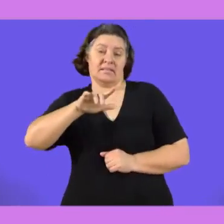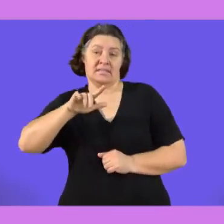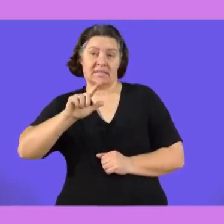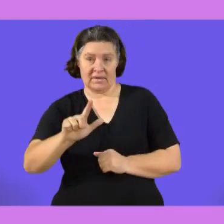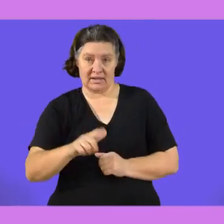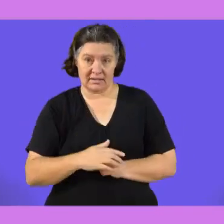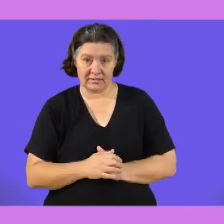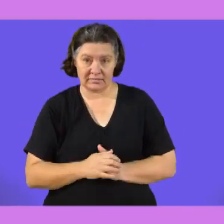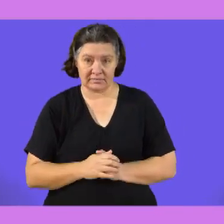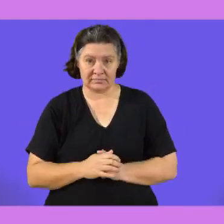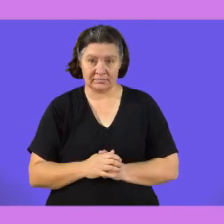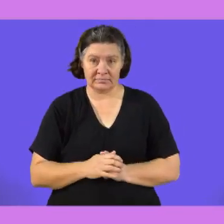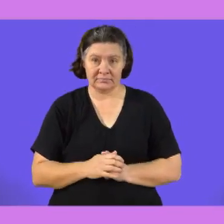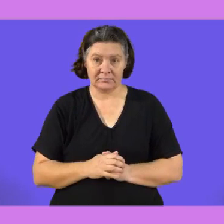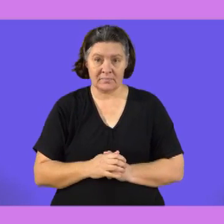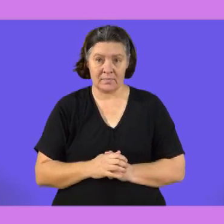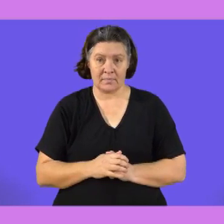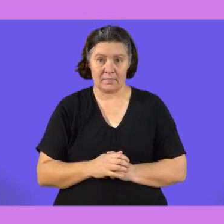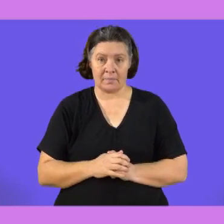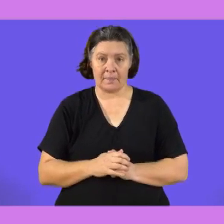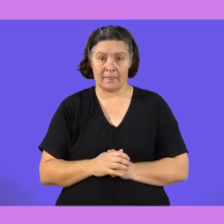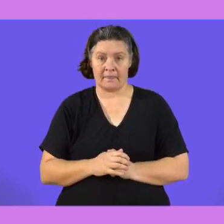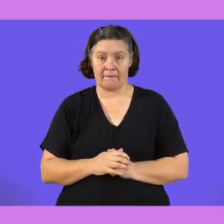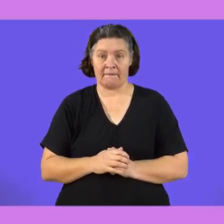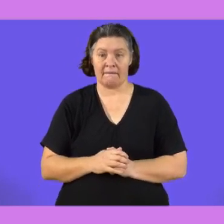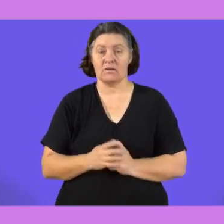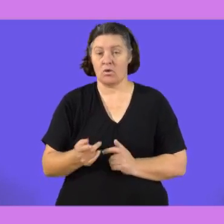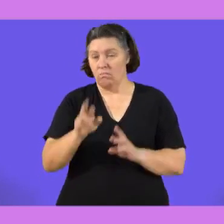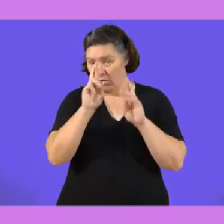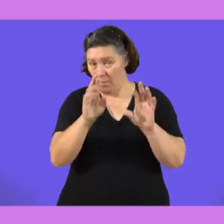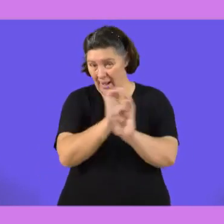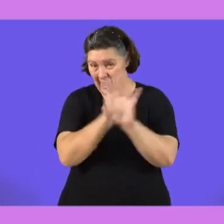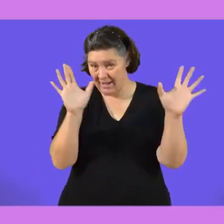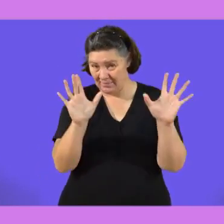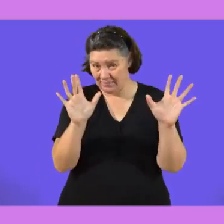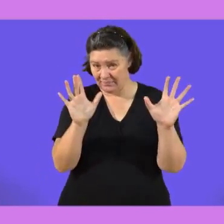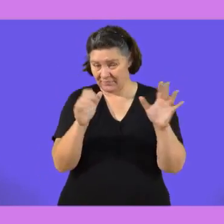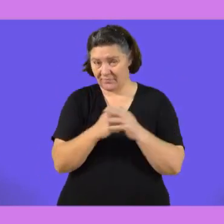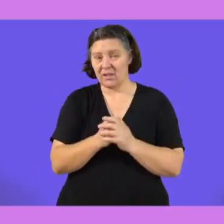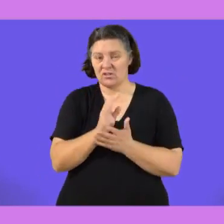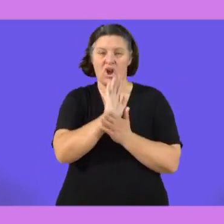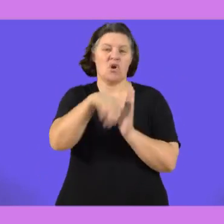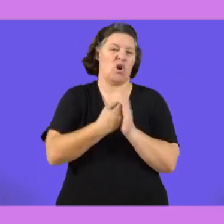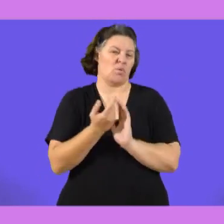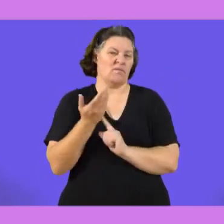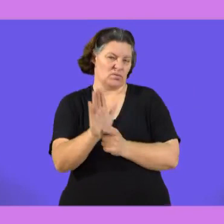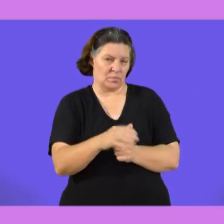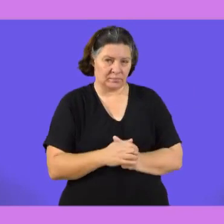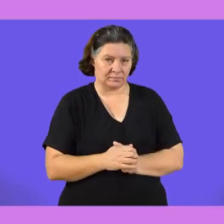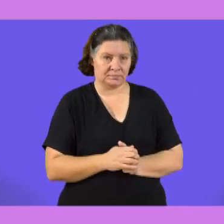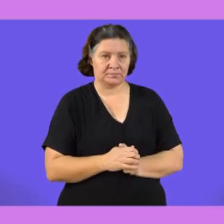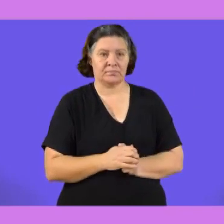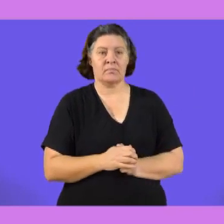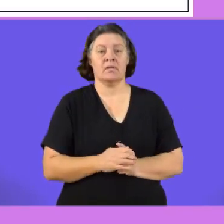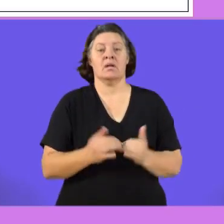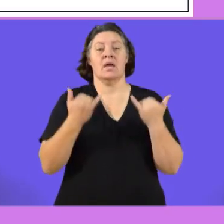1,129 Rand, and so that becomes now 57 cents. I hope that is clear, just a bit of rounding